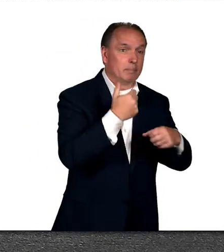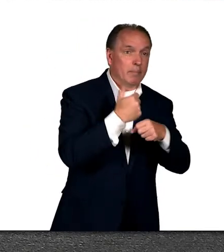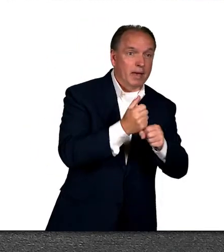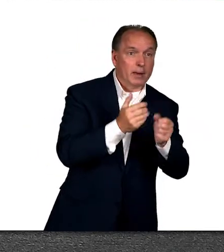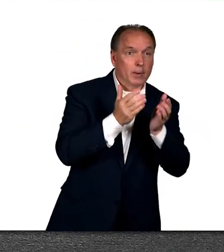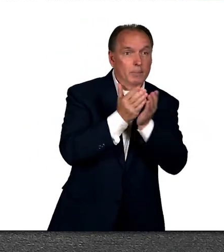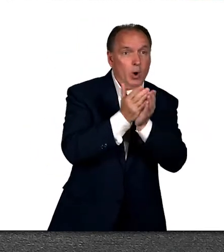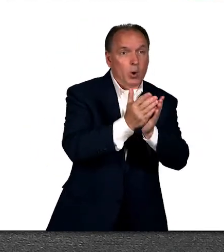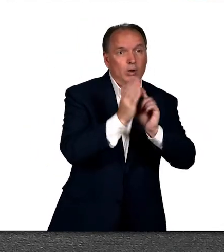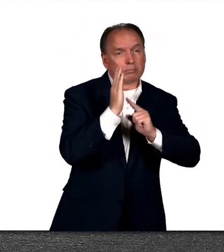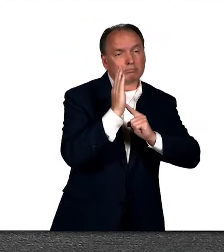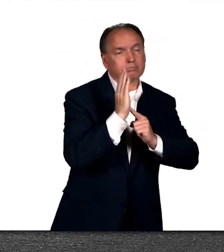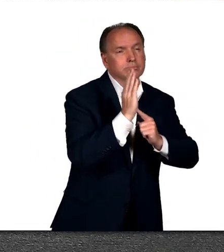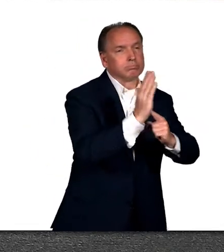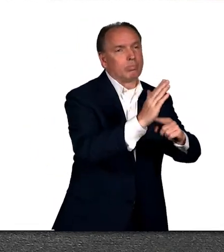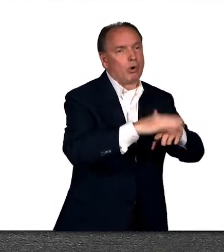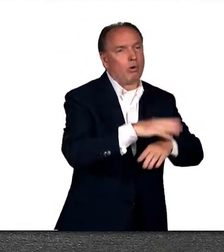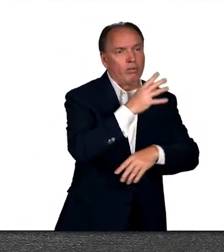pond.